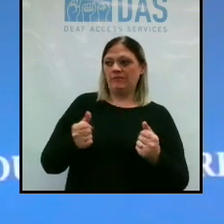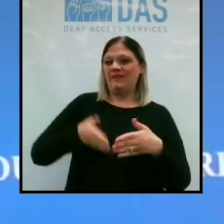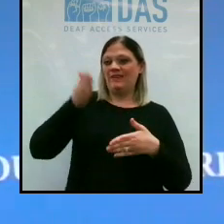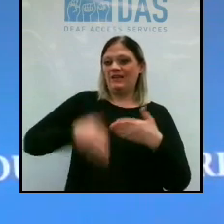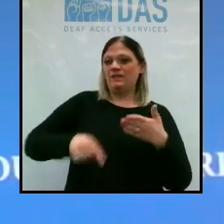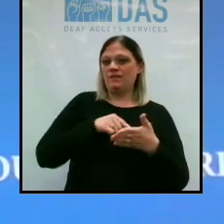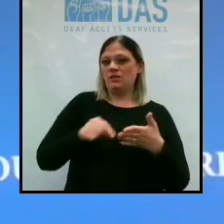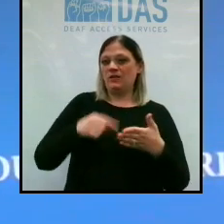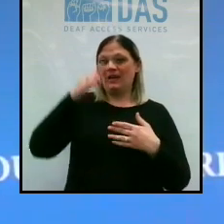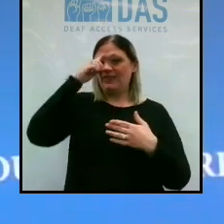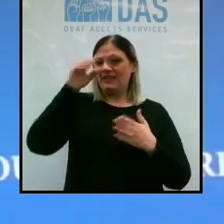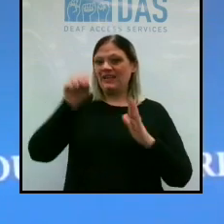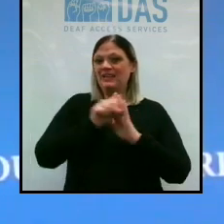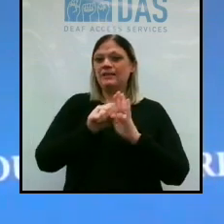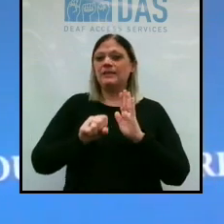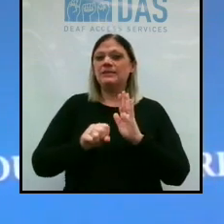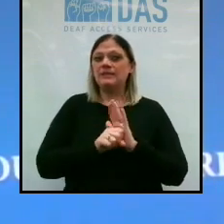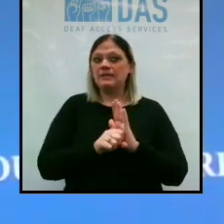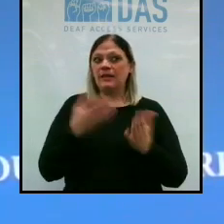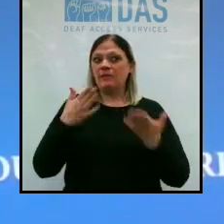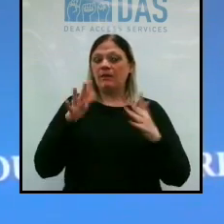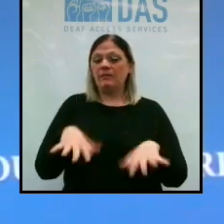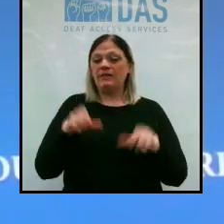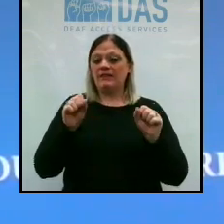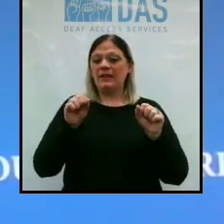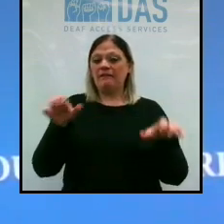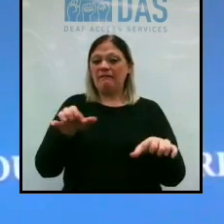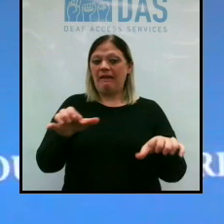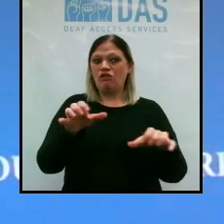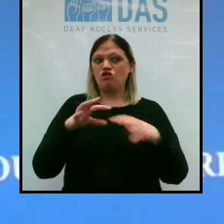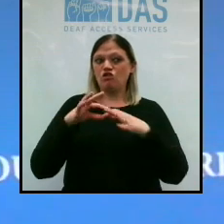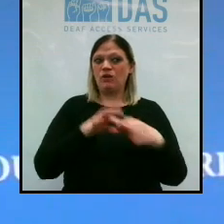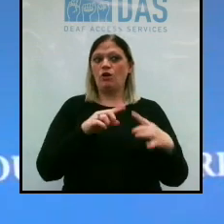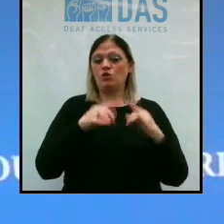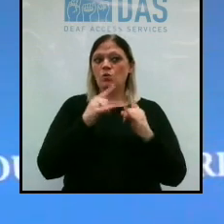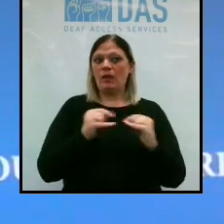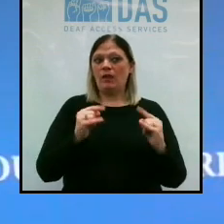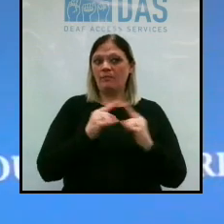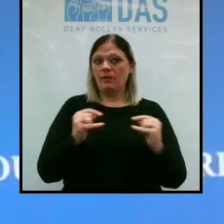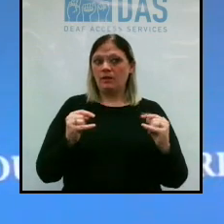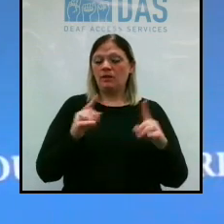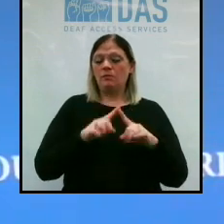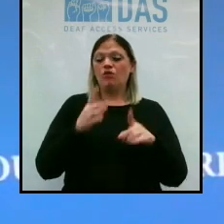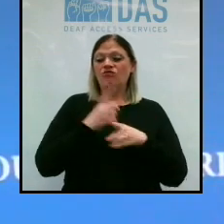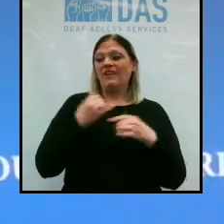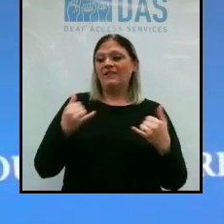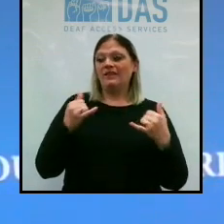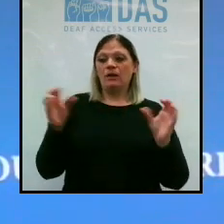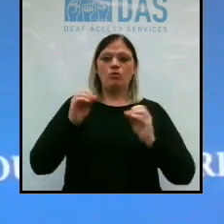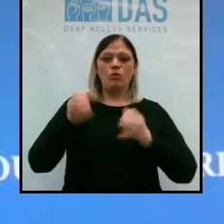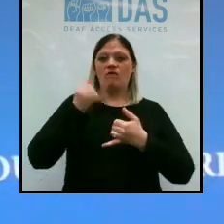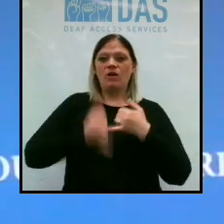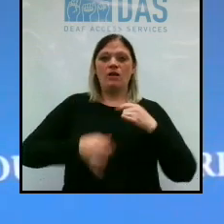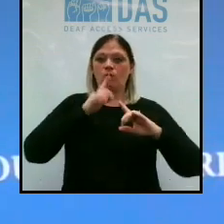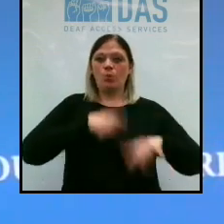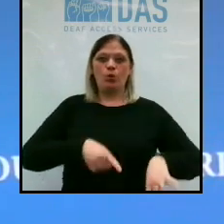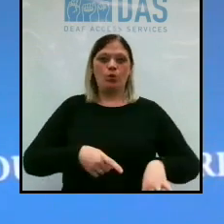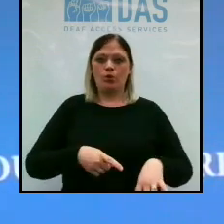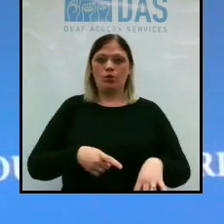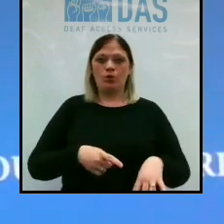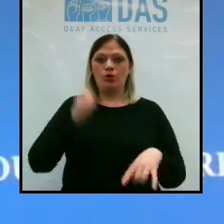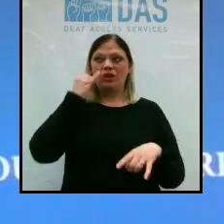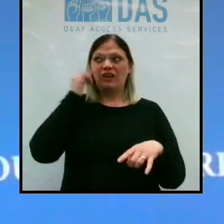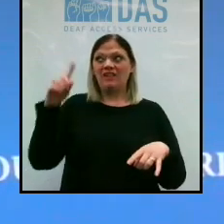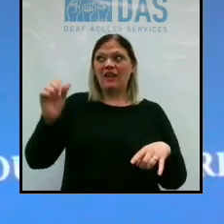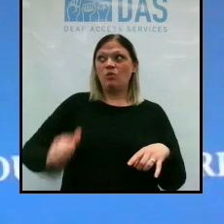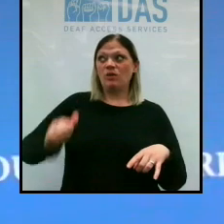I think the state might be taking some action with regards to campgrounds. But right now, we have not gotten a final order. If they